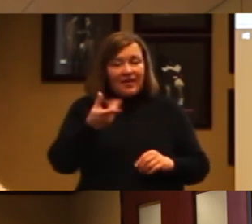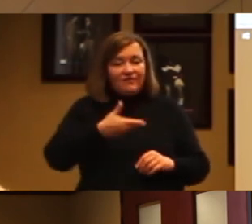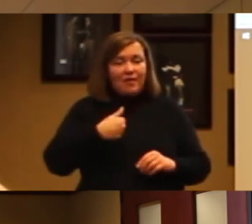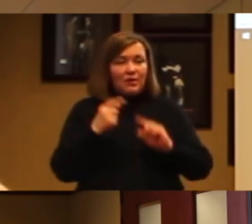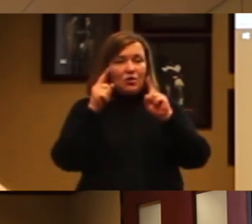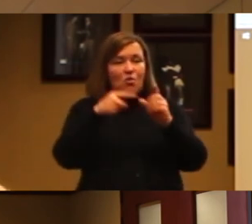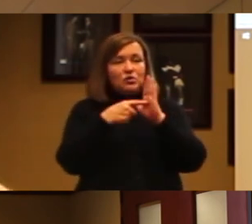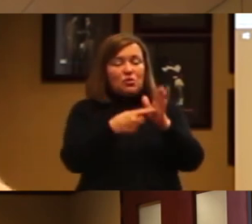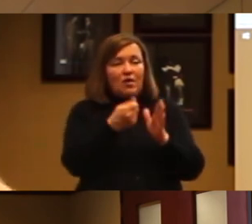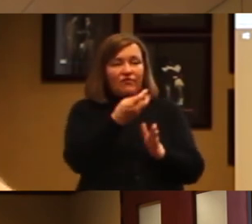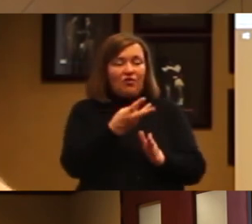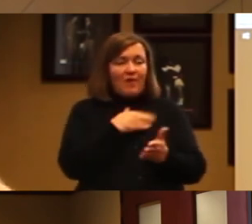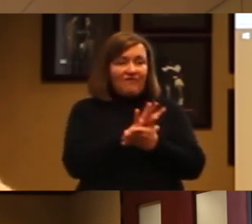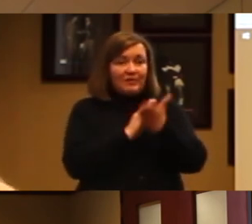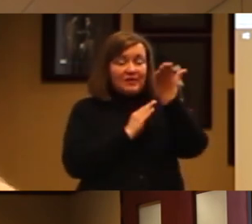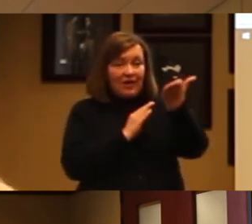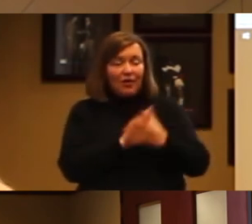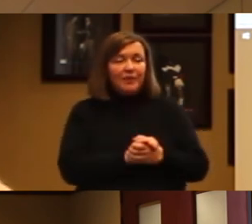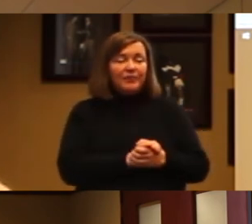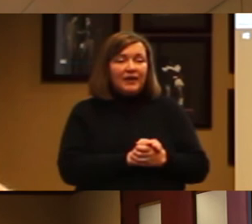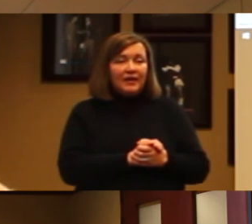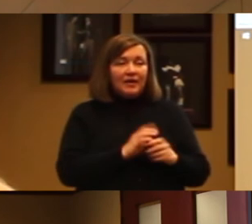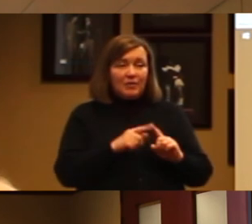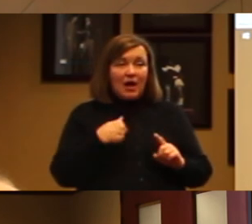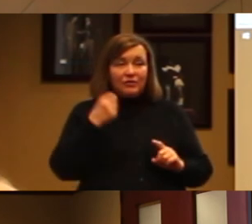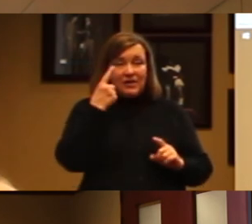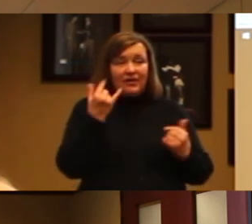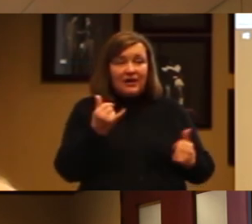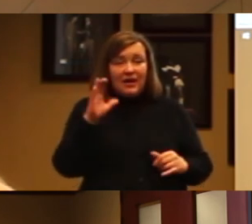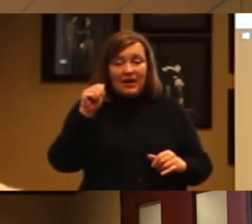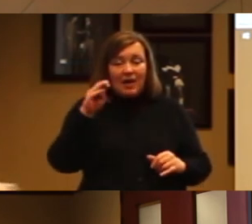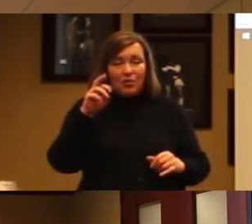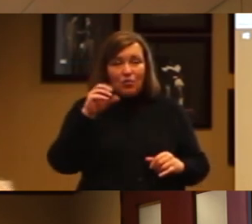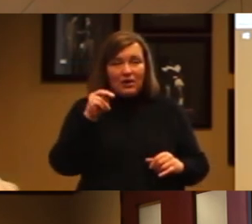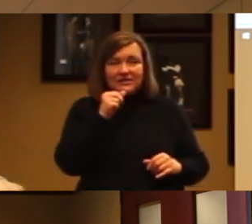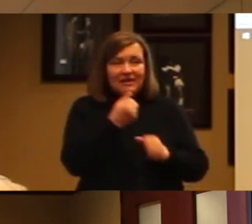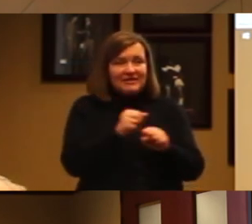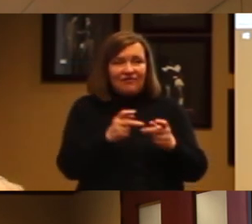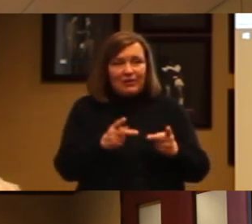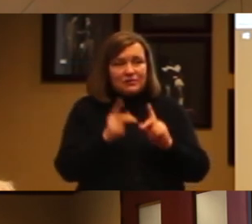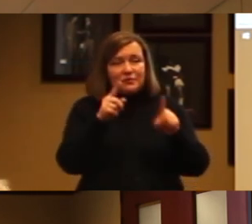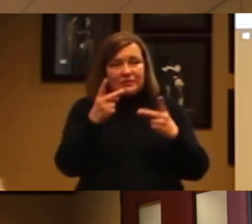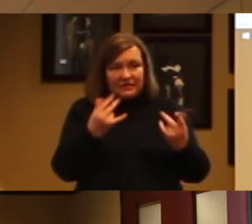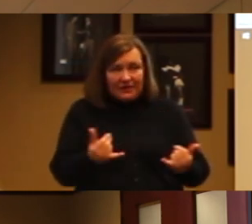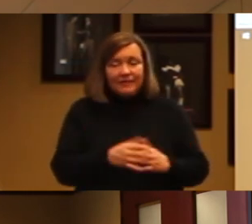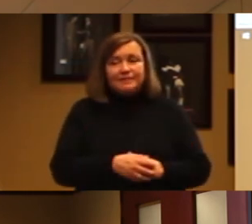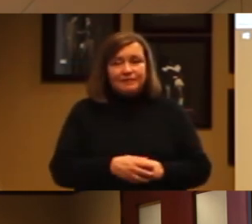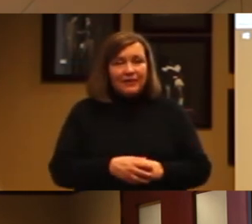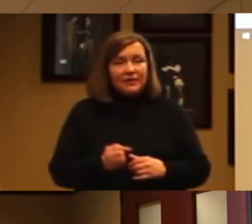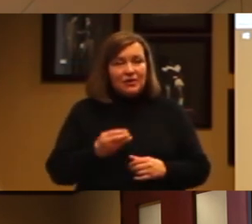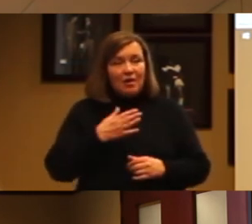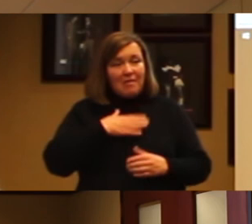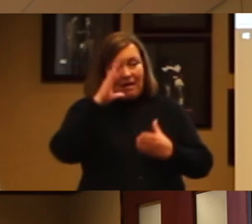and show a few of my films there. But I understand that now Cameroon is not too safe. So my husband